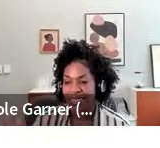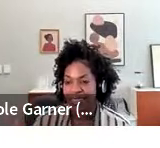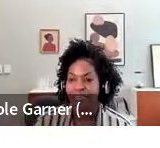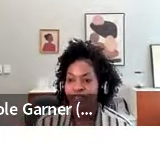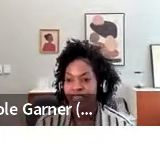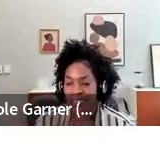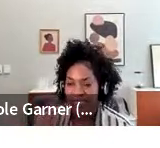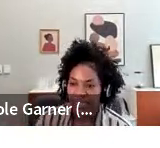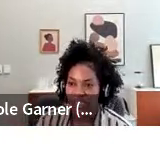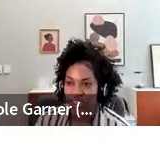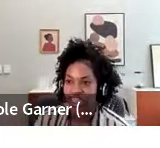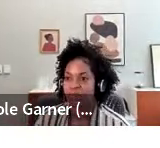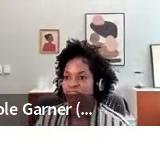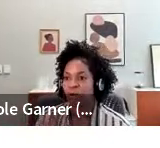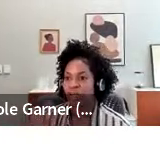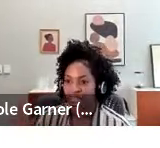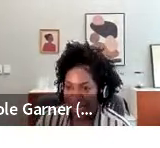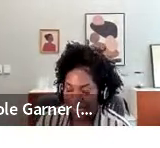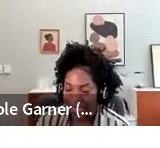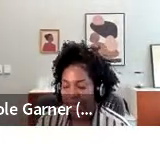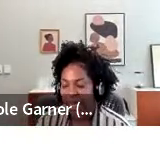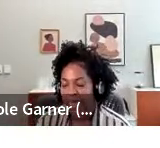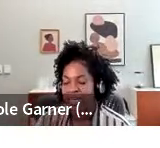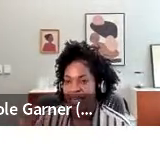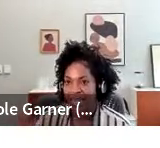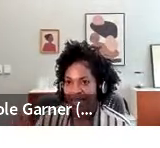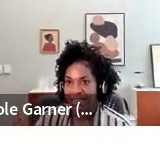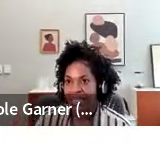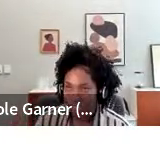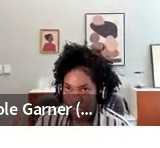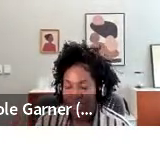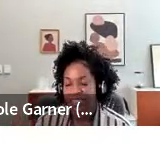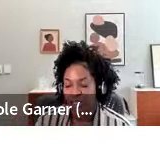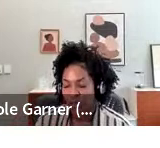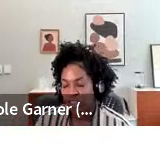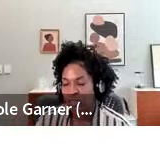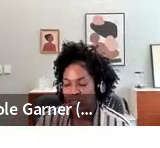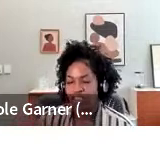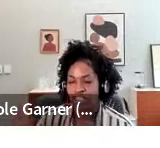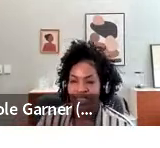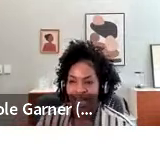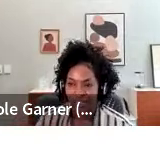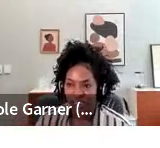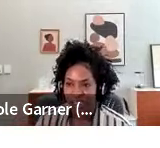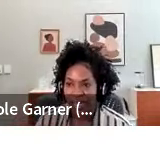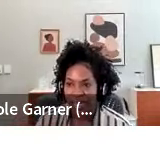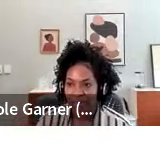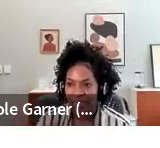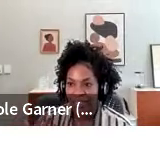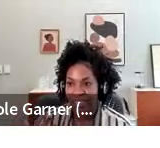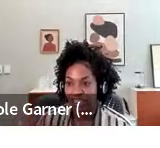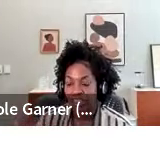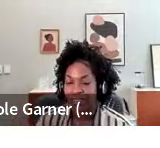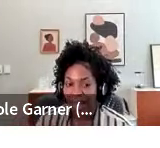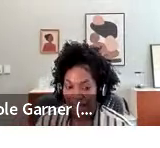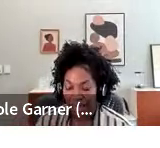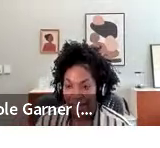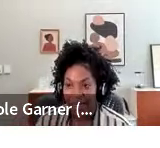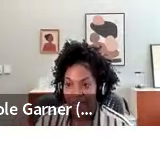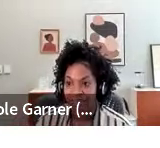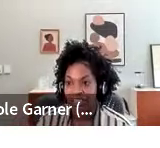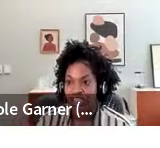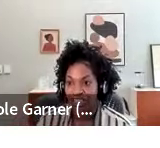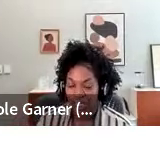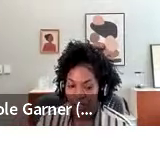hosted several listening sessions before creating and launching the center, which was officially launched in